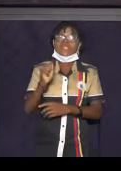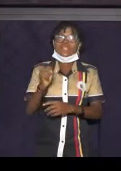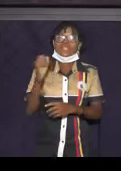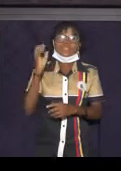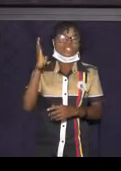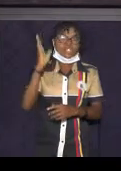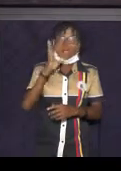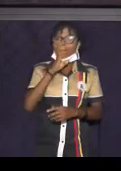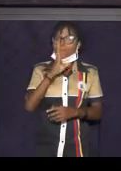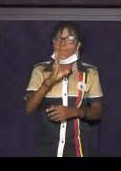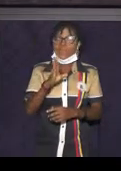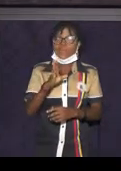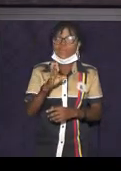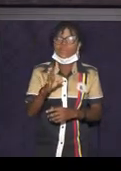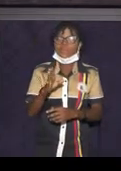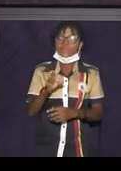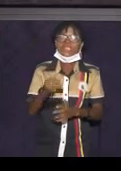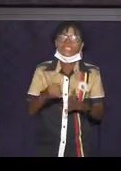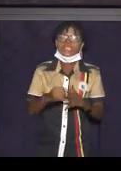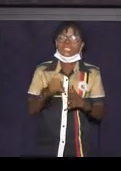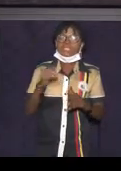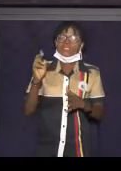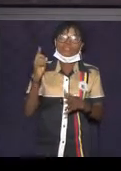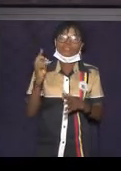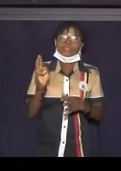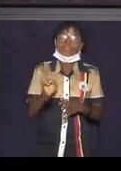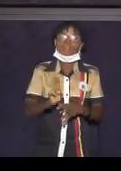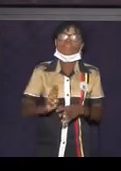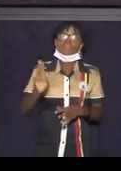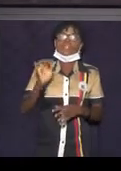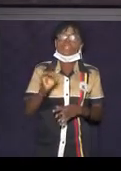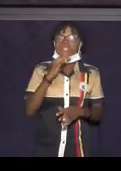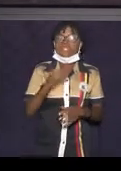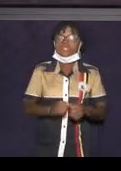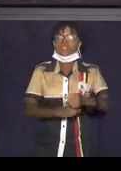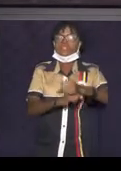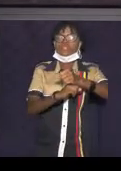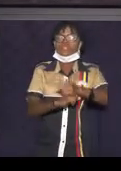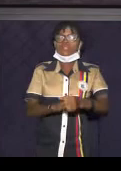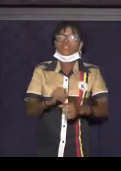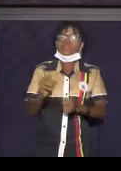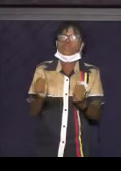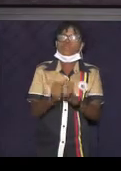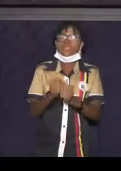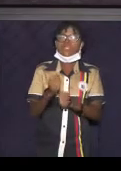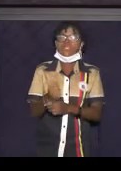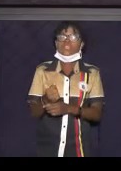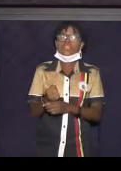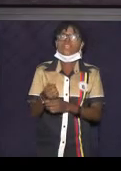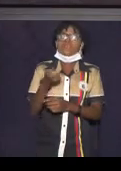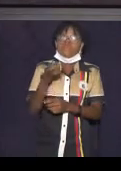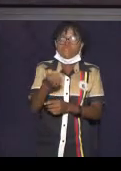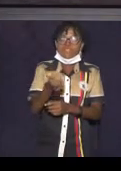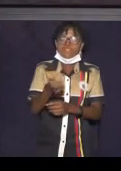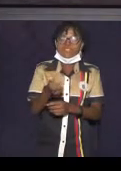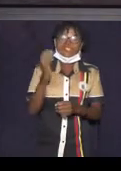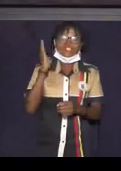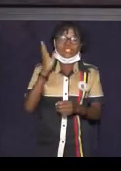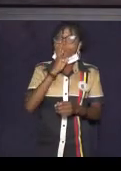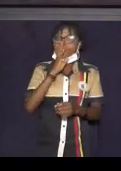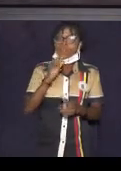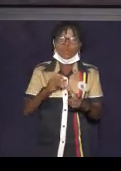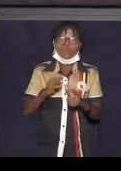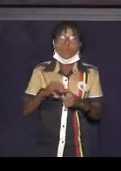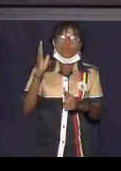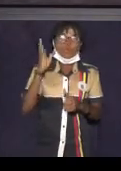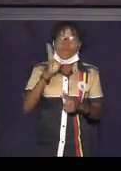that it is usually supported with the phrases shall be or will be. Here